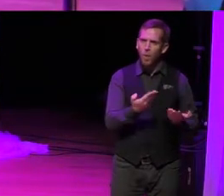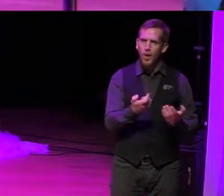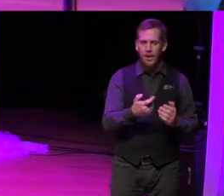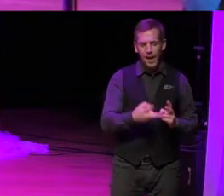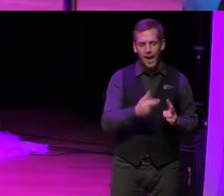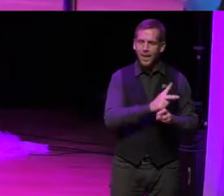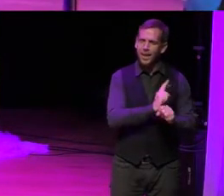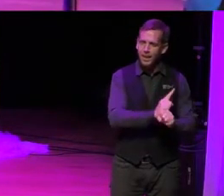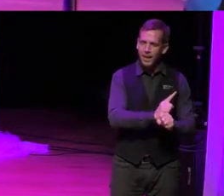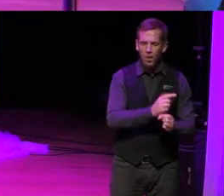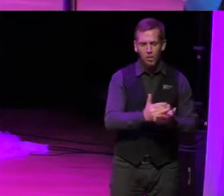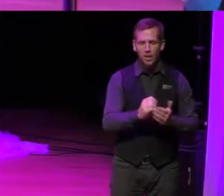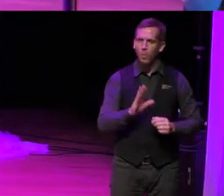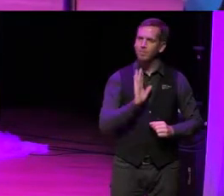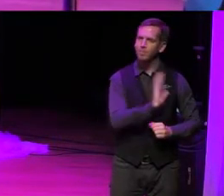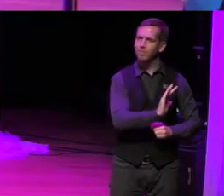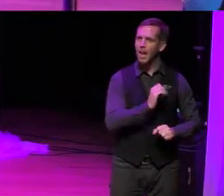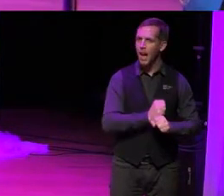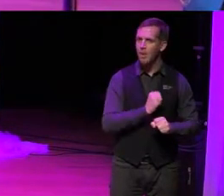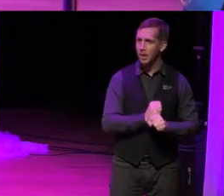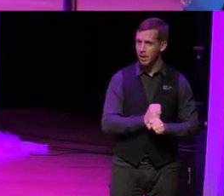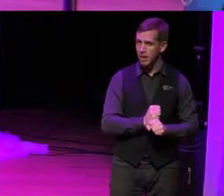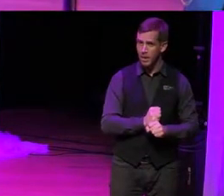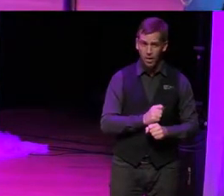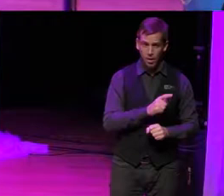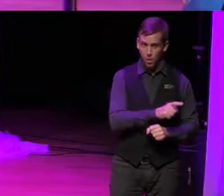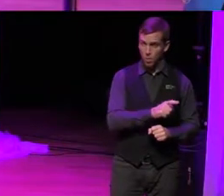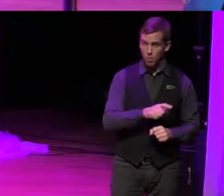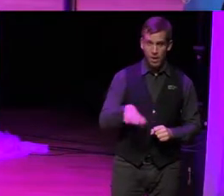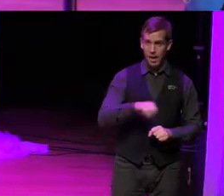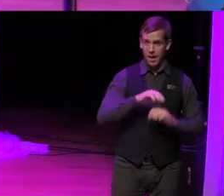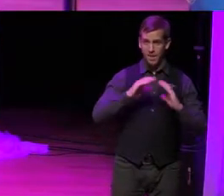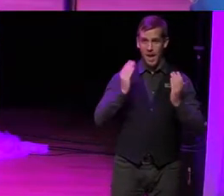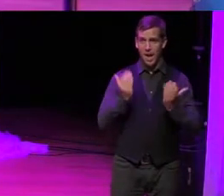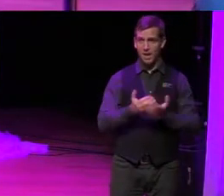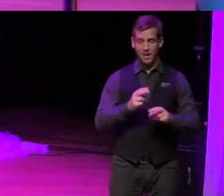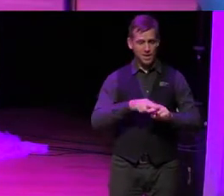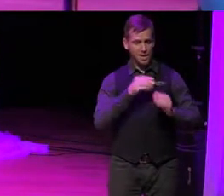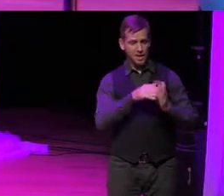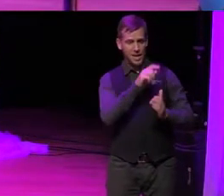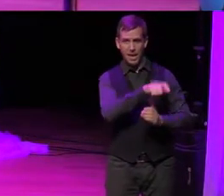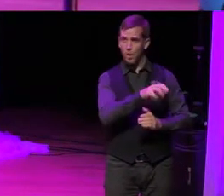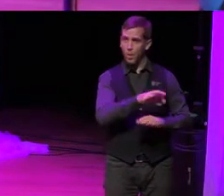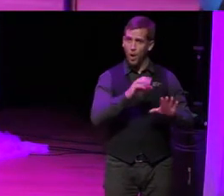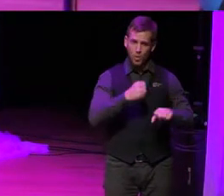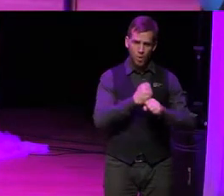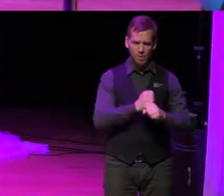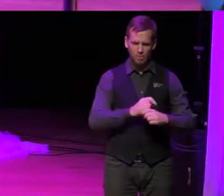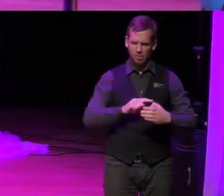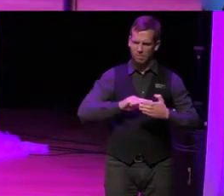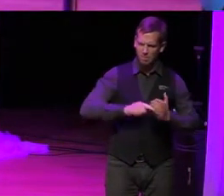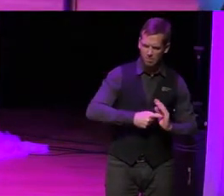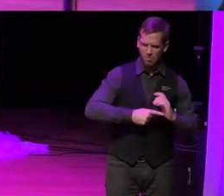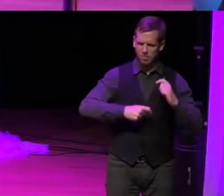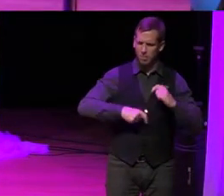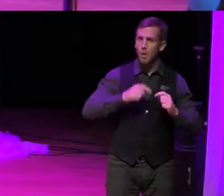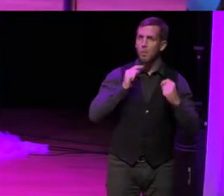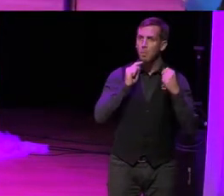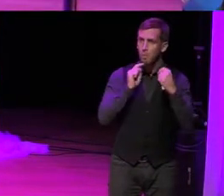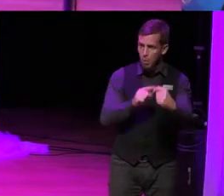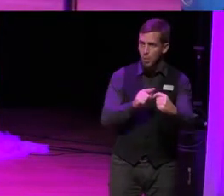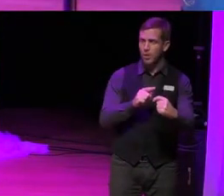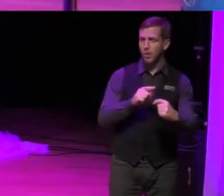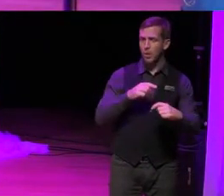bit more about your work, because you are acknowledged worldwide for your countless efforts of fighting corruption and building a strong human